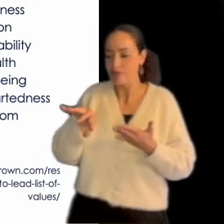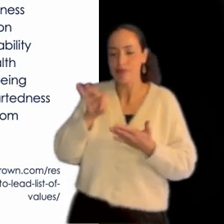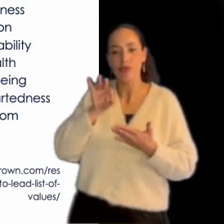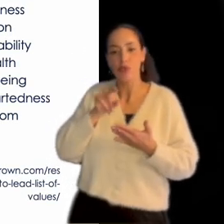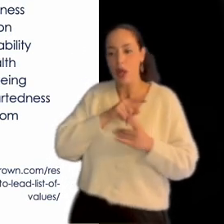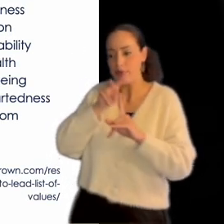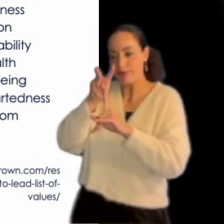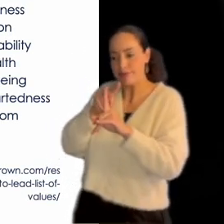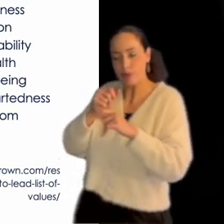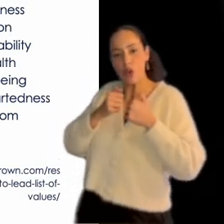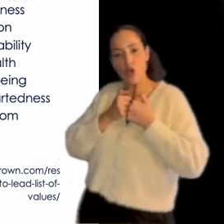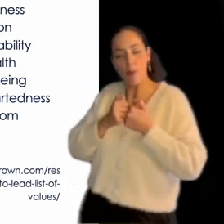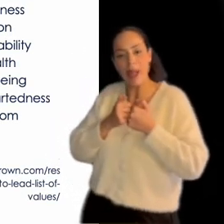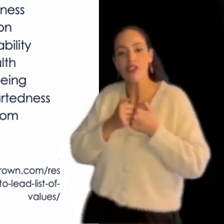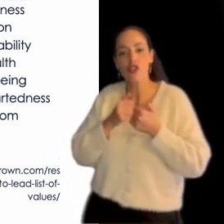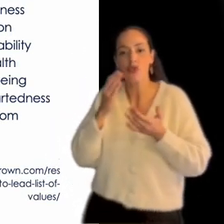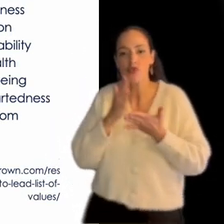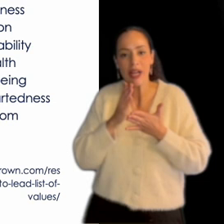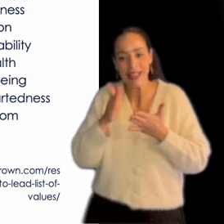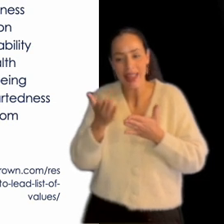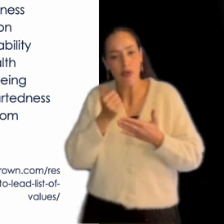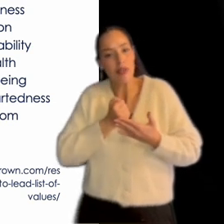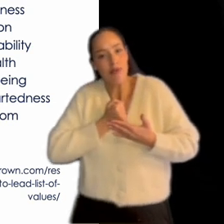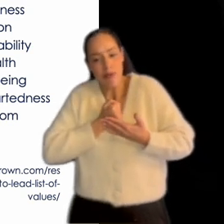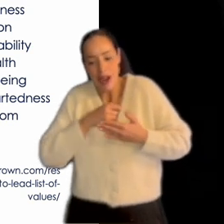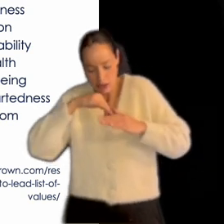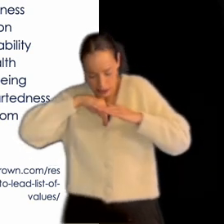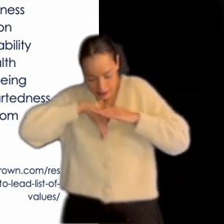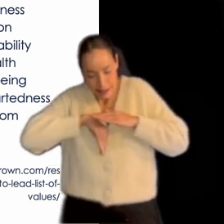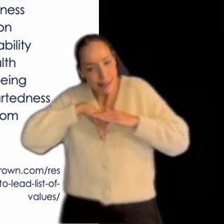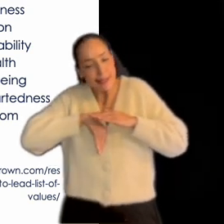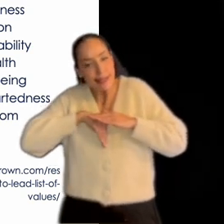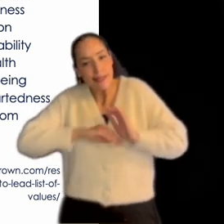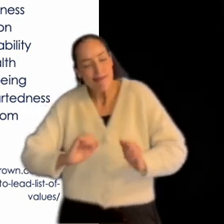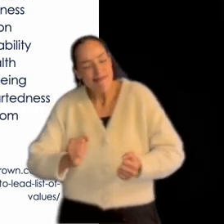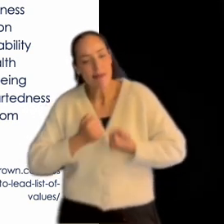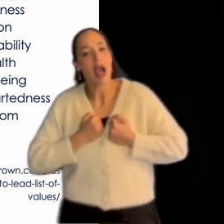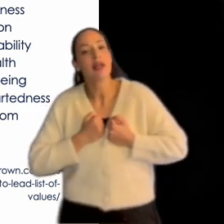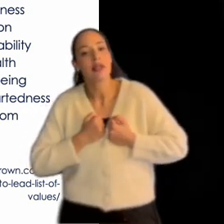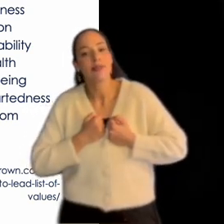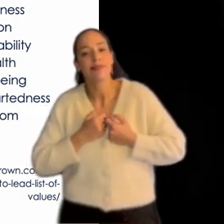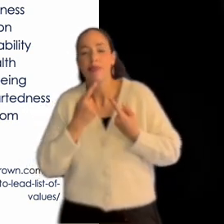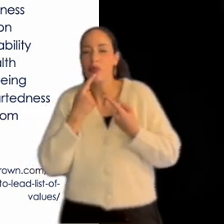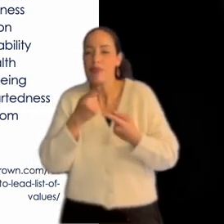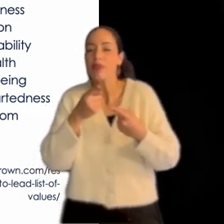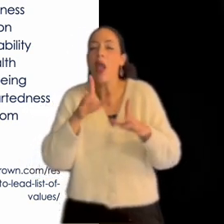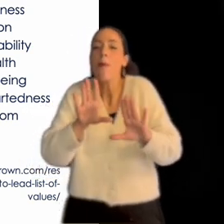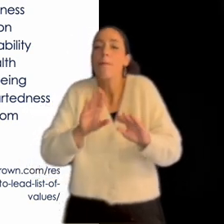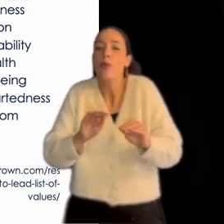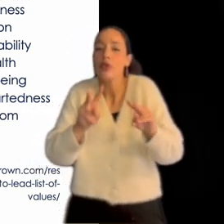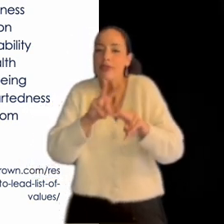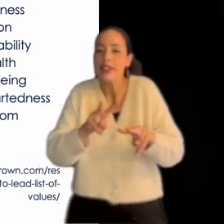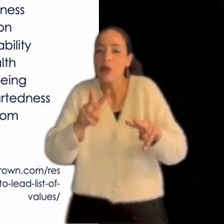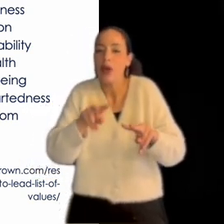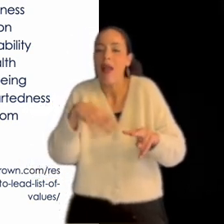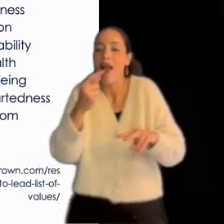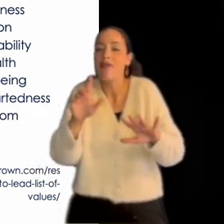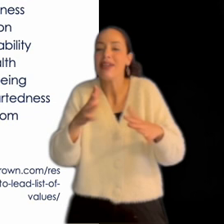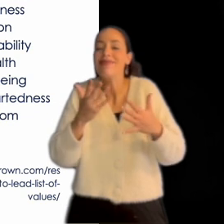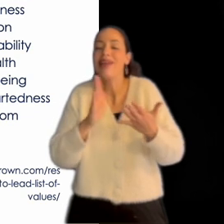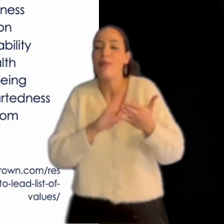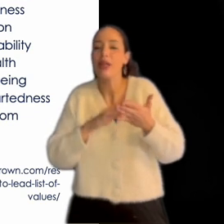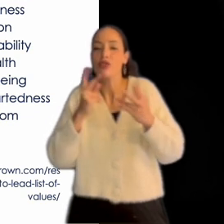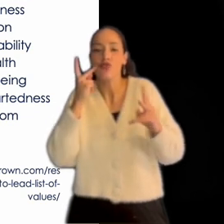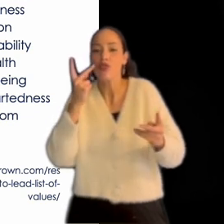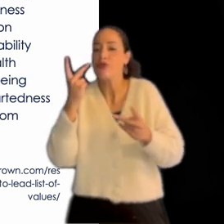would suggest pausing the video now and taking 10 minutes to review this list to help you to reflect, explore and claim your values. It is not